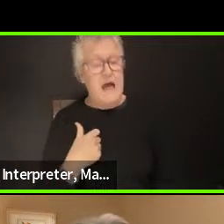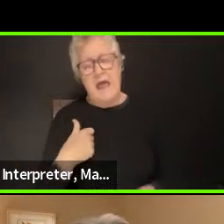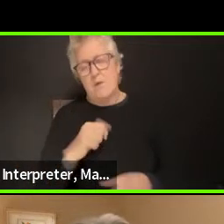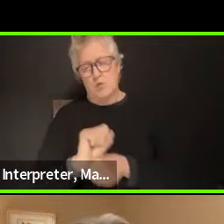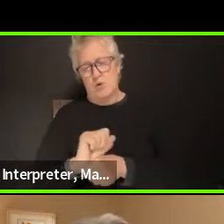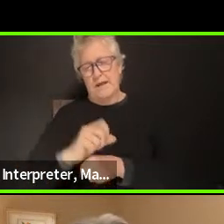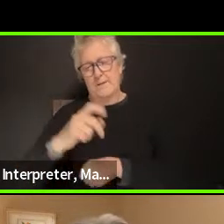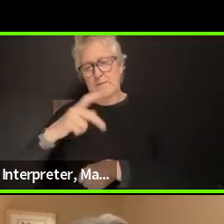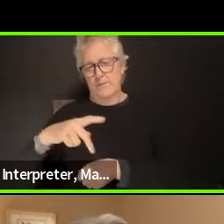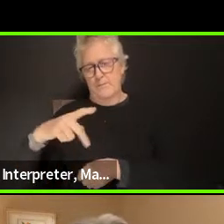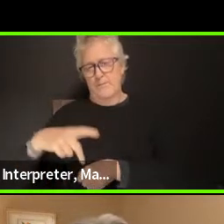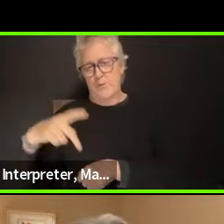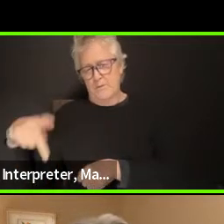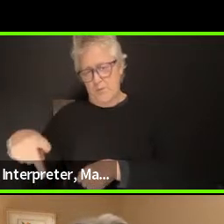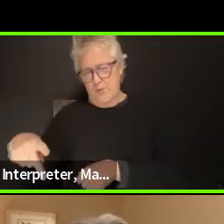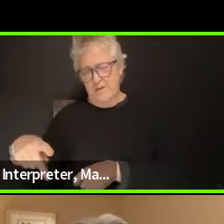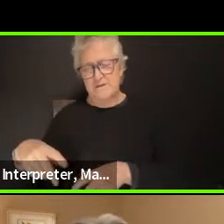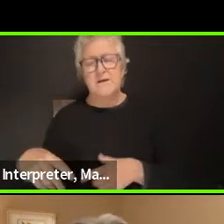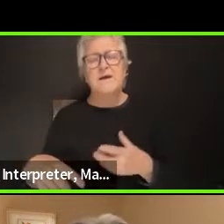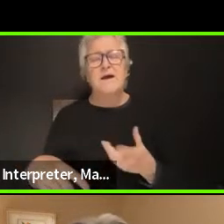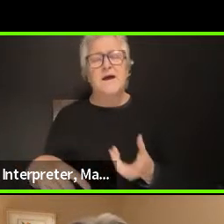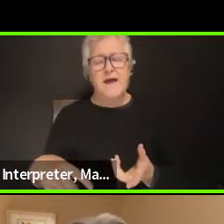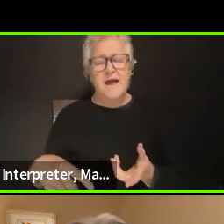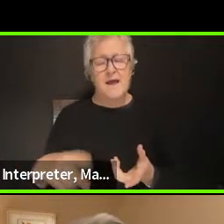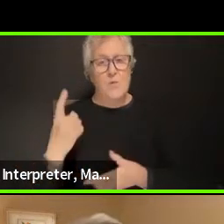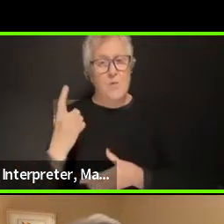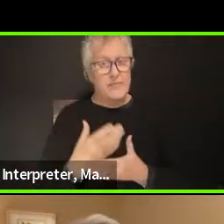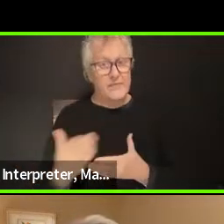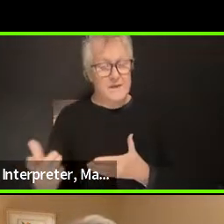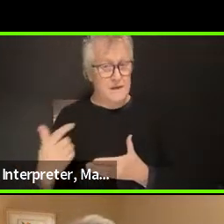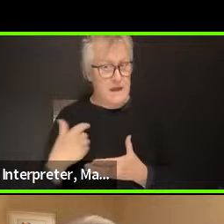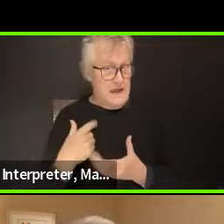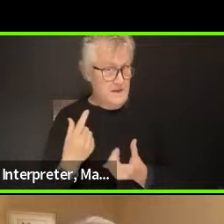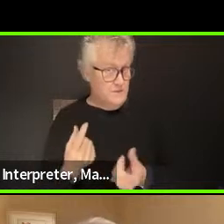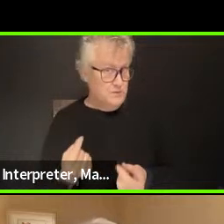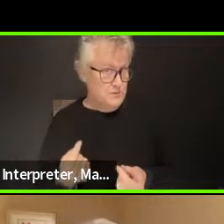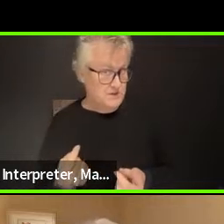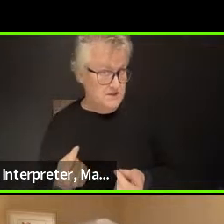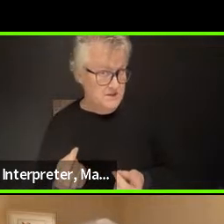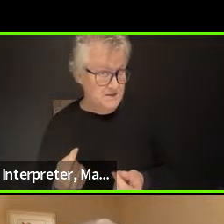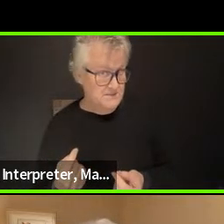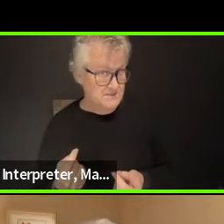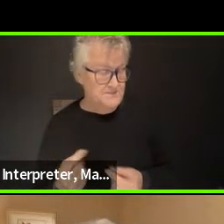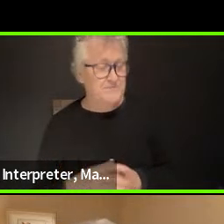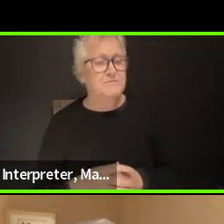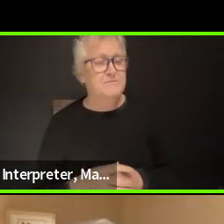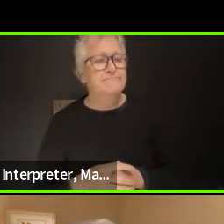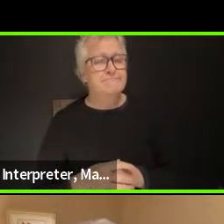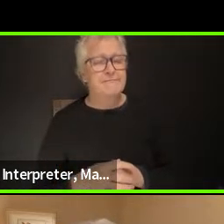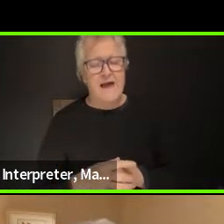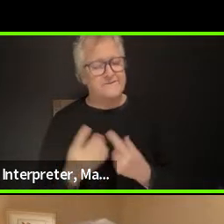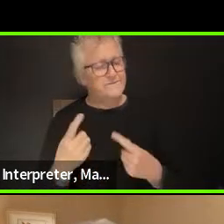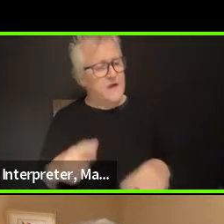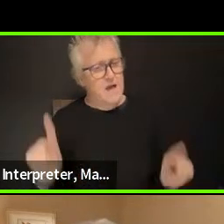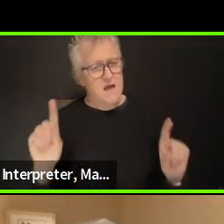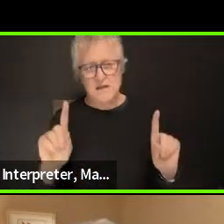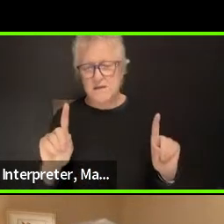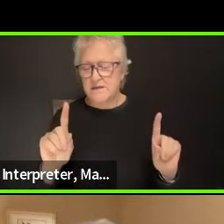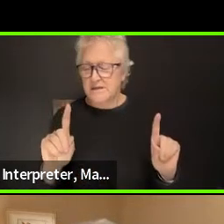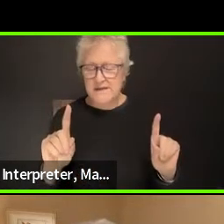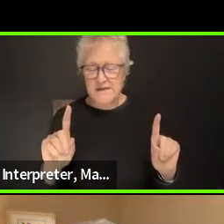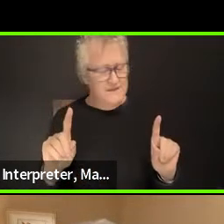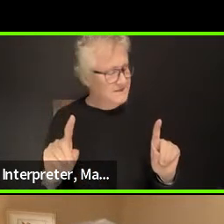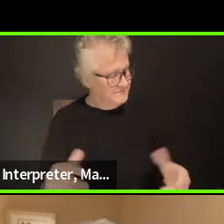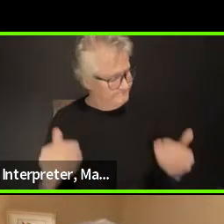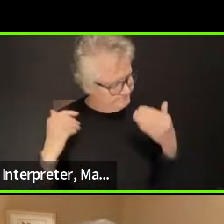and started using my iPad. I am, for all my notes, I'm a writer, so I write